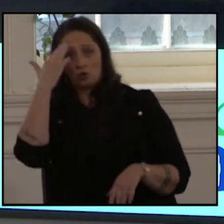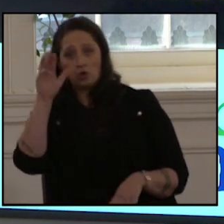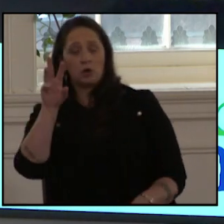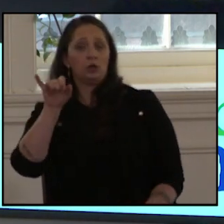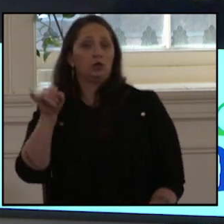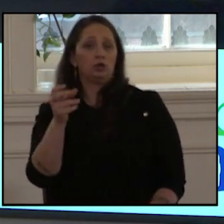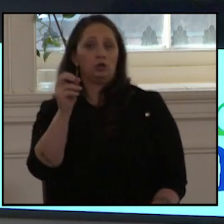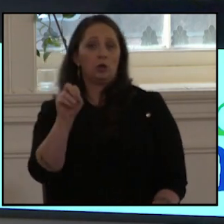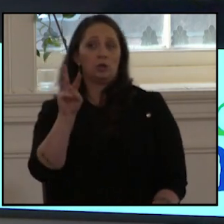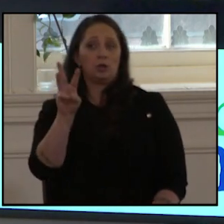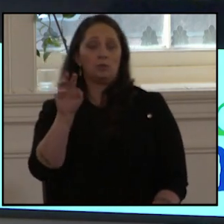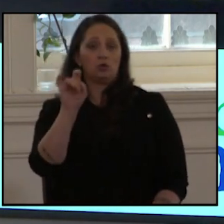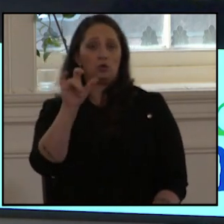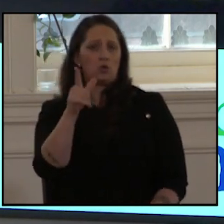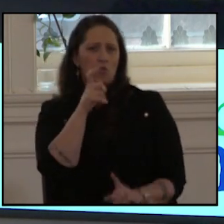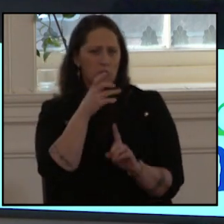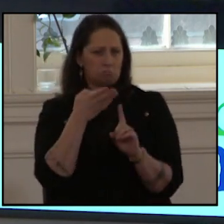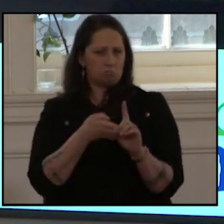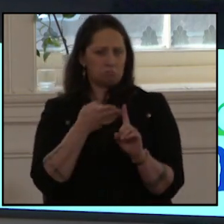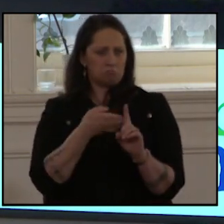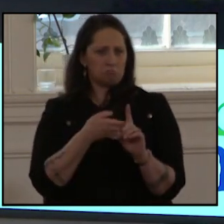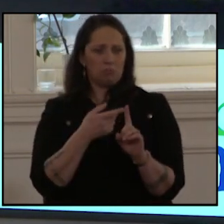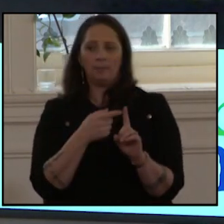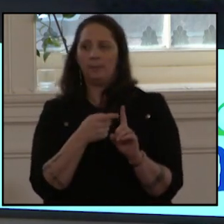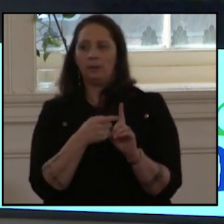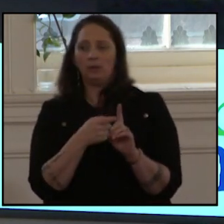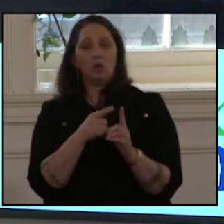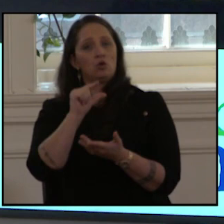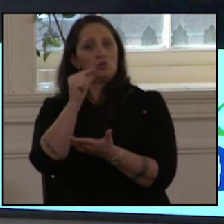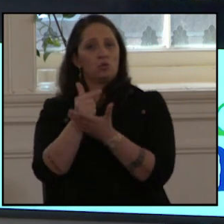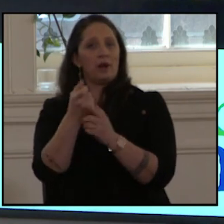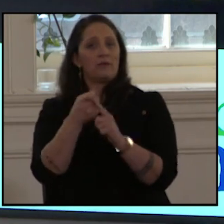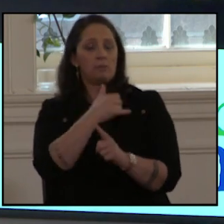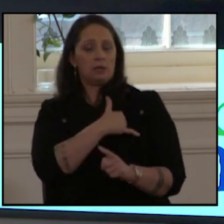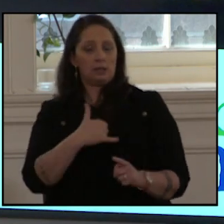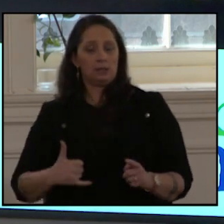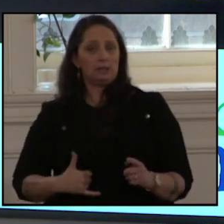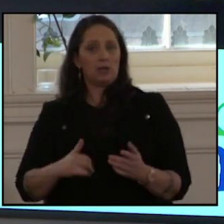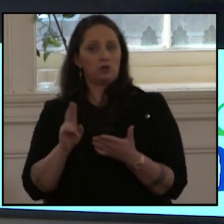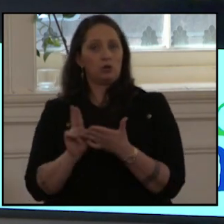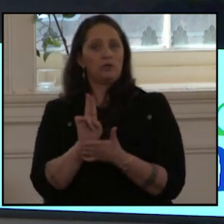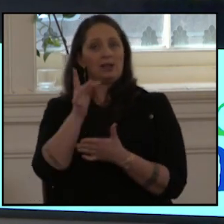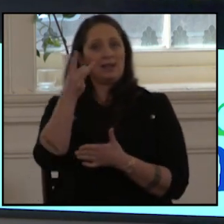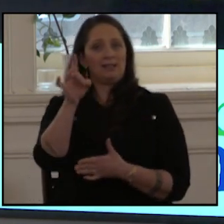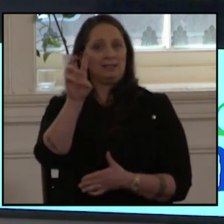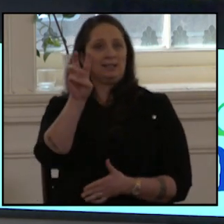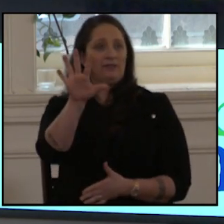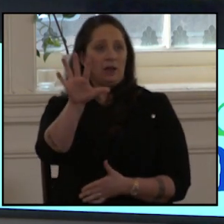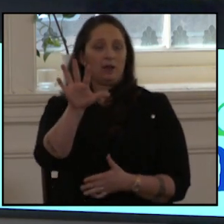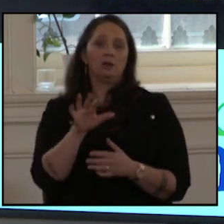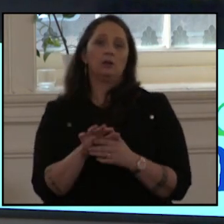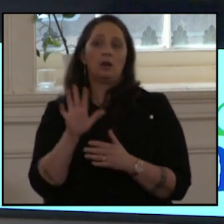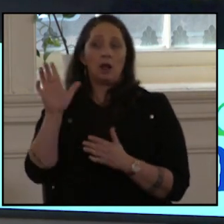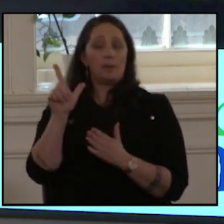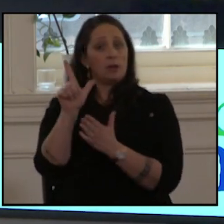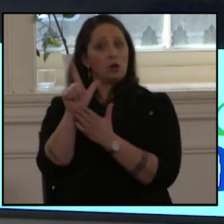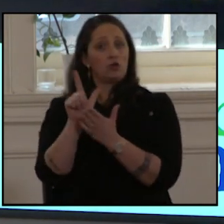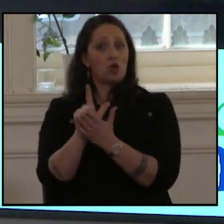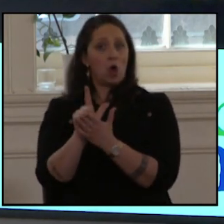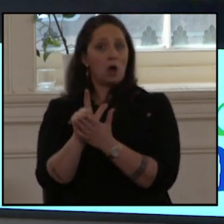W. Sterling was, John W. Sterling graduated from Yale University in 1865. His law